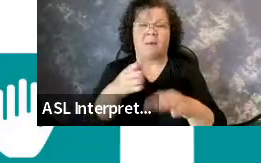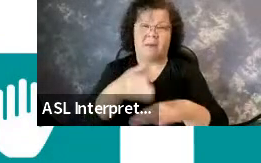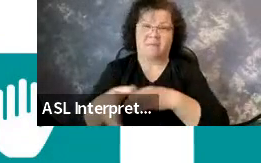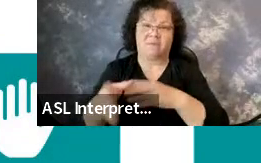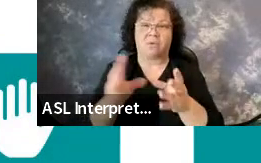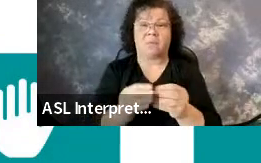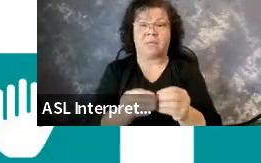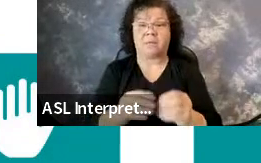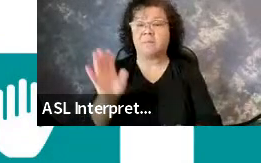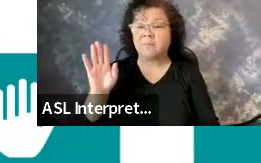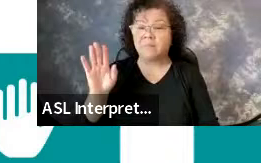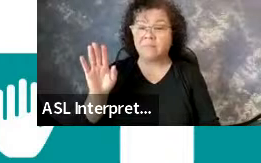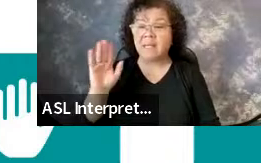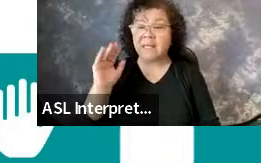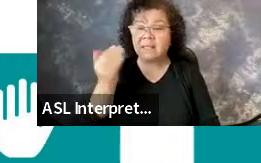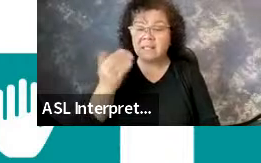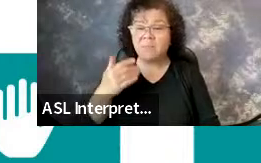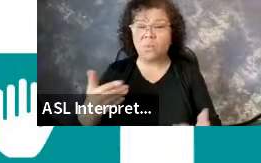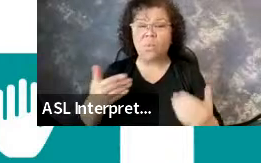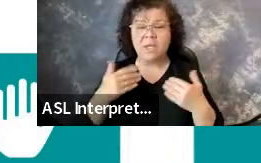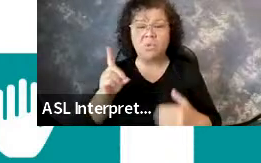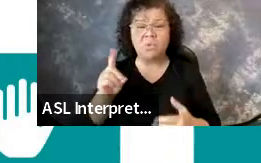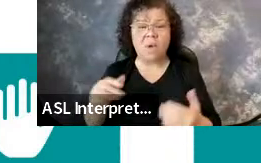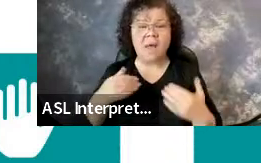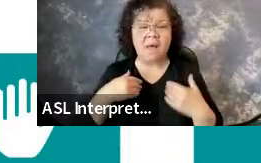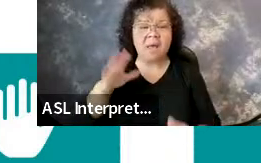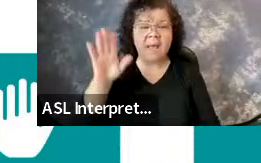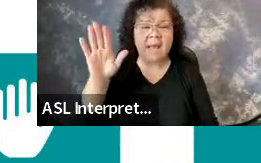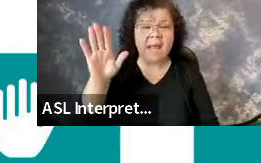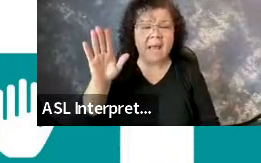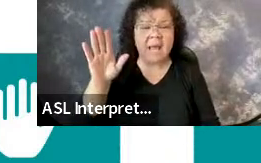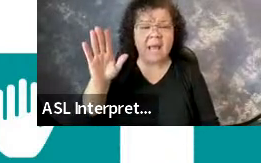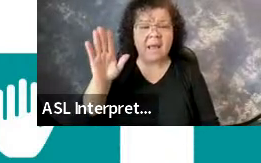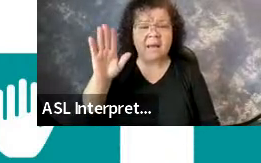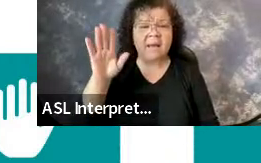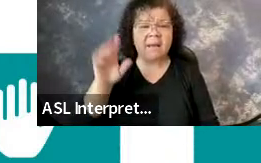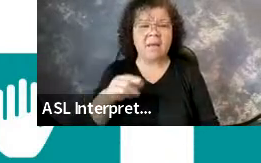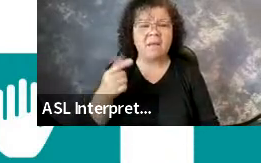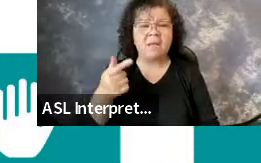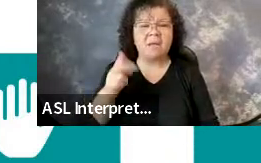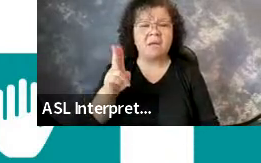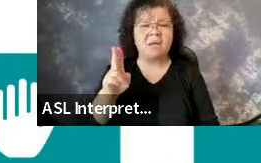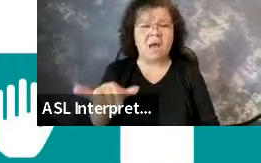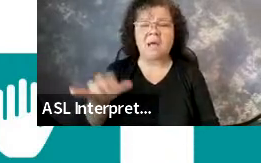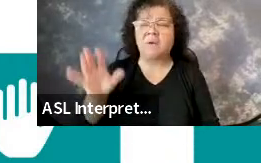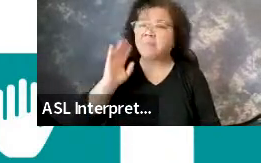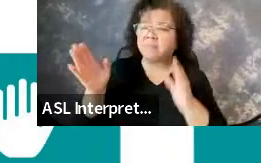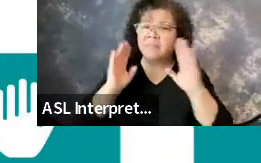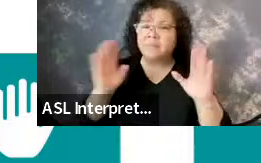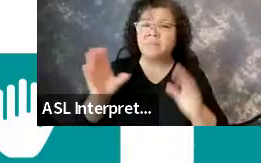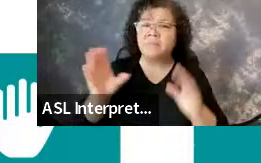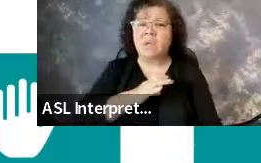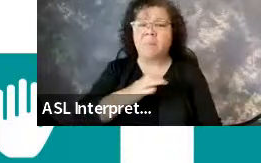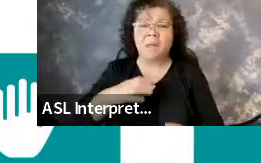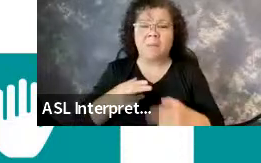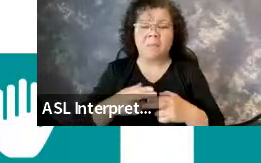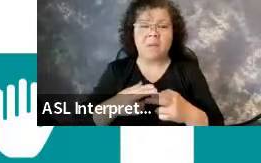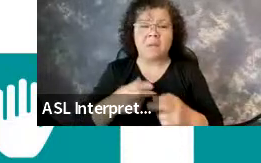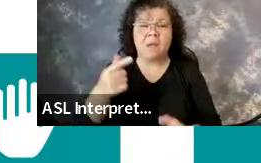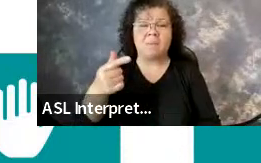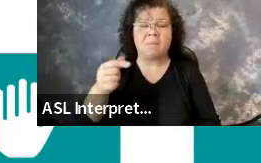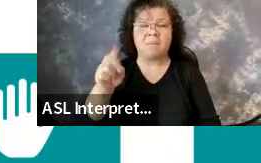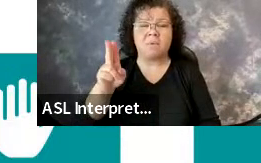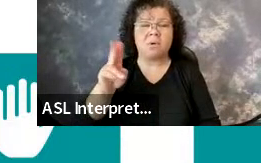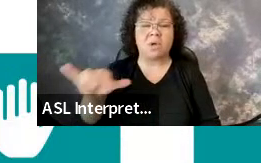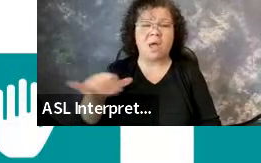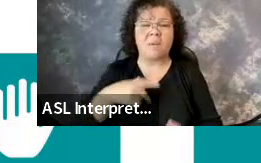And I apologize, Bree, it looks like we have a hand here. Guy? Yeah, good morning, committee. My name is Guy Ben. I'm the